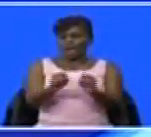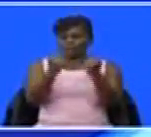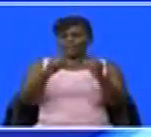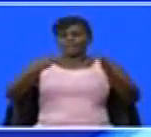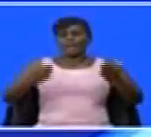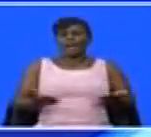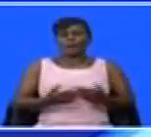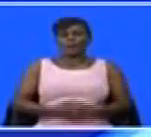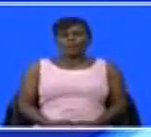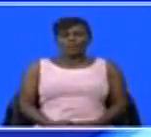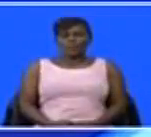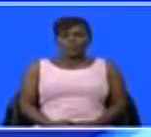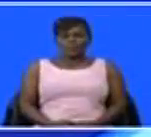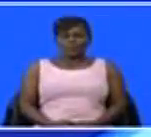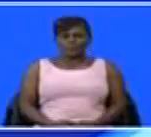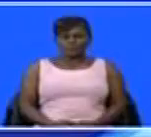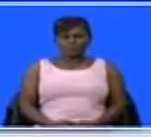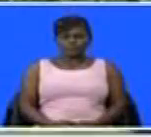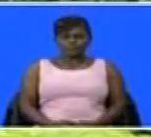achieved.